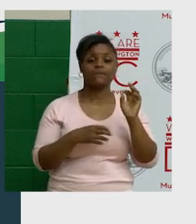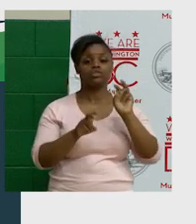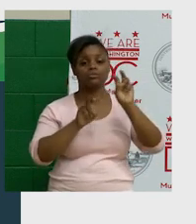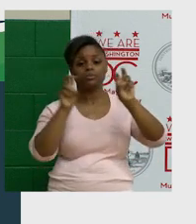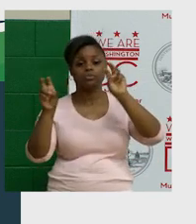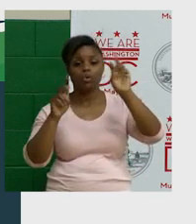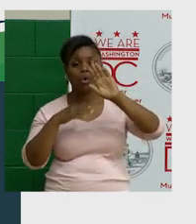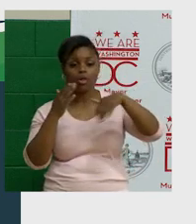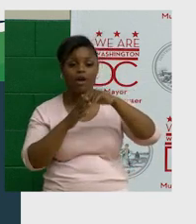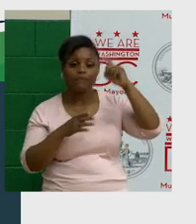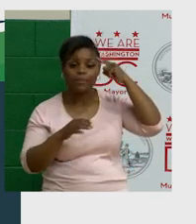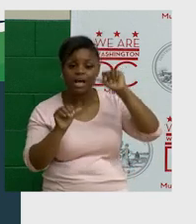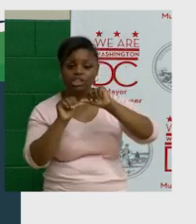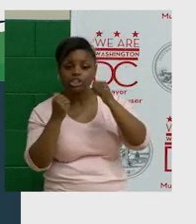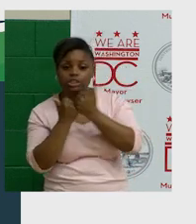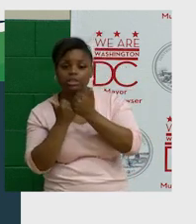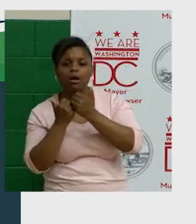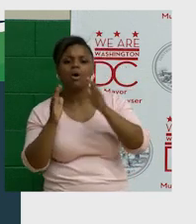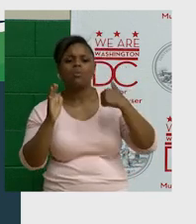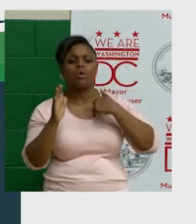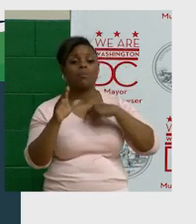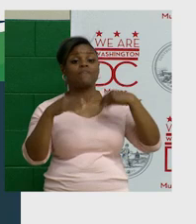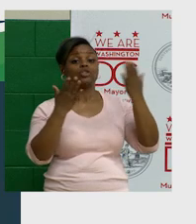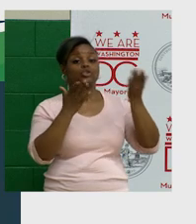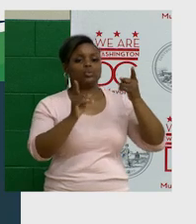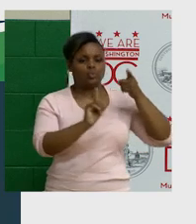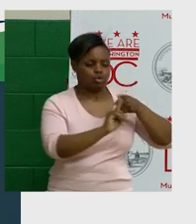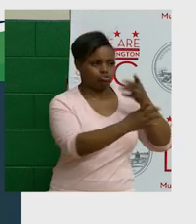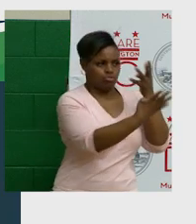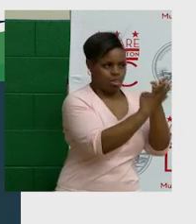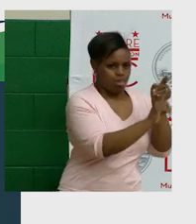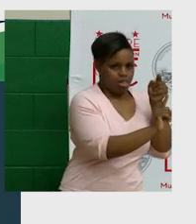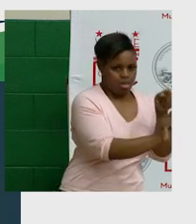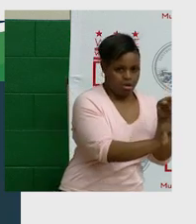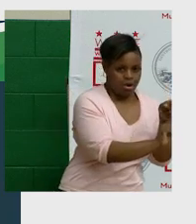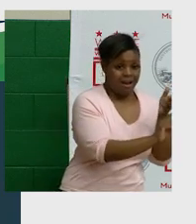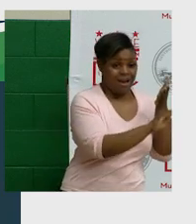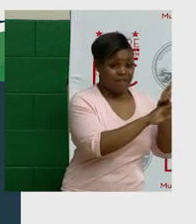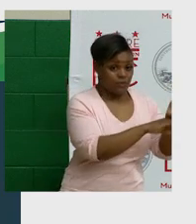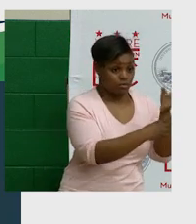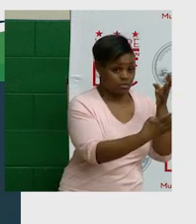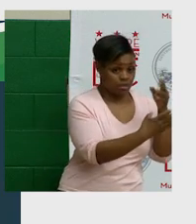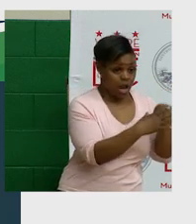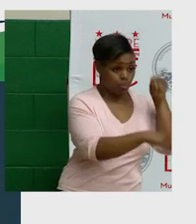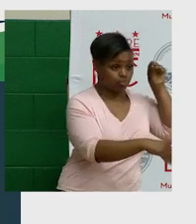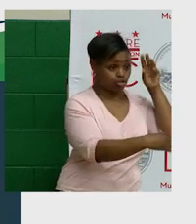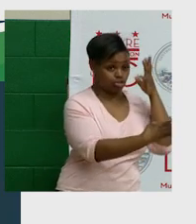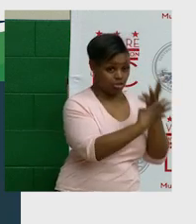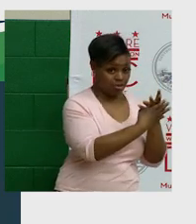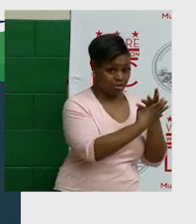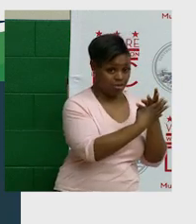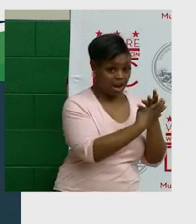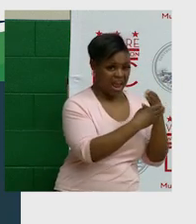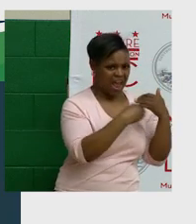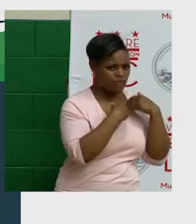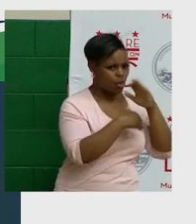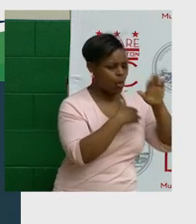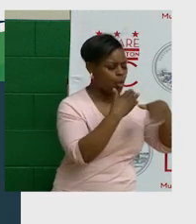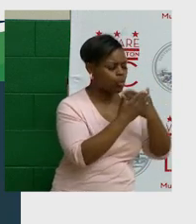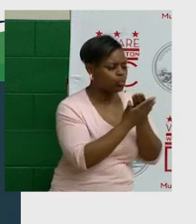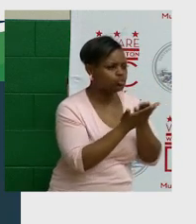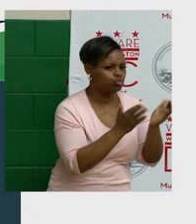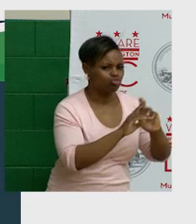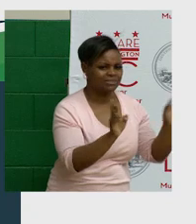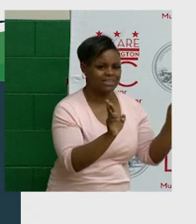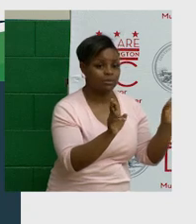are bringing them to them at the DC jail so they can get, thank you. In the course of public safety,